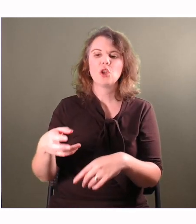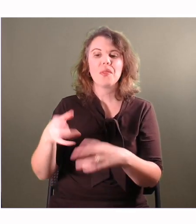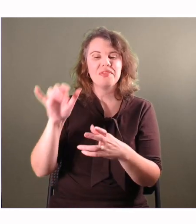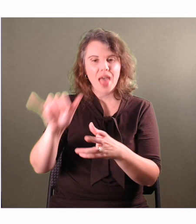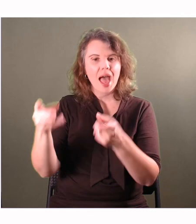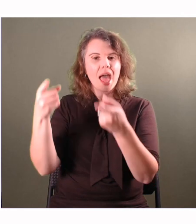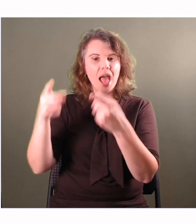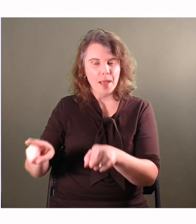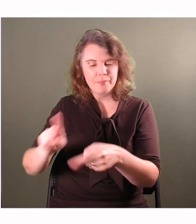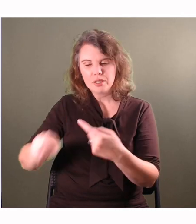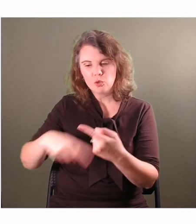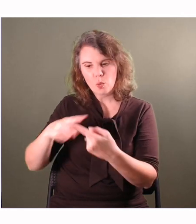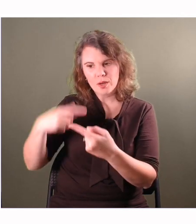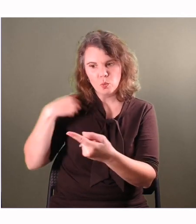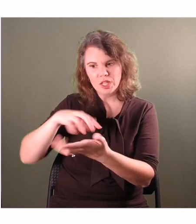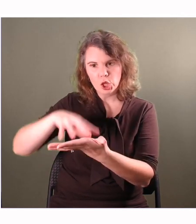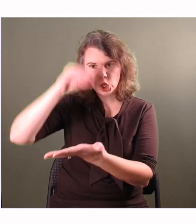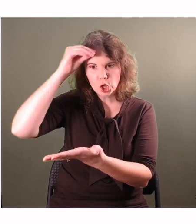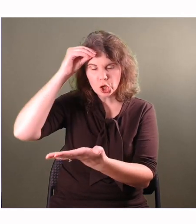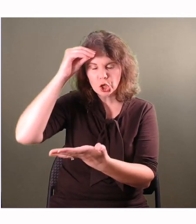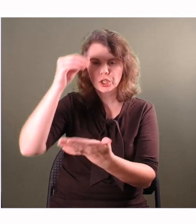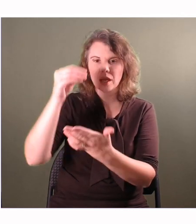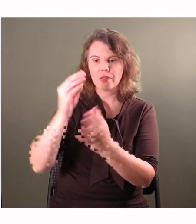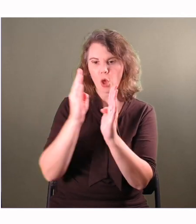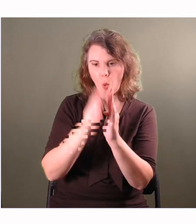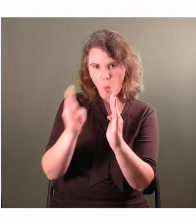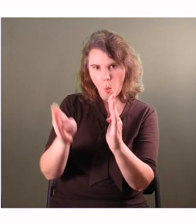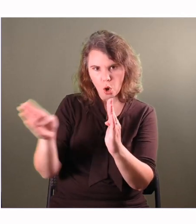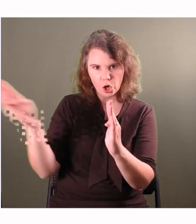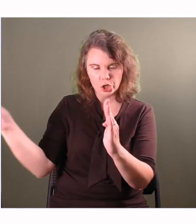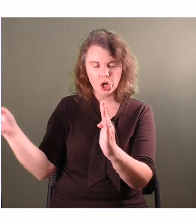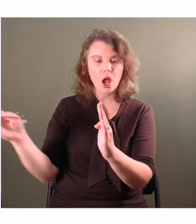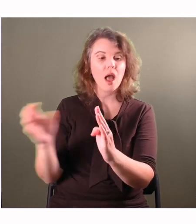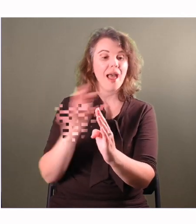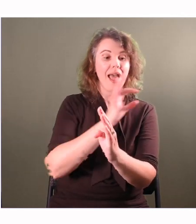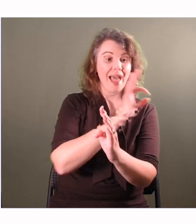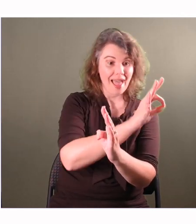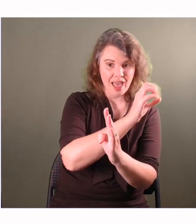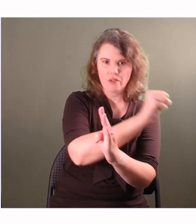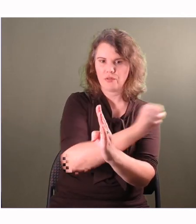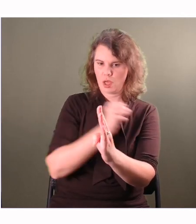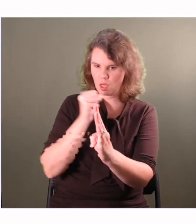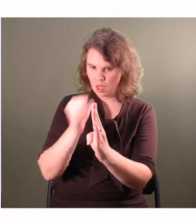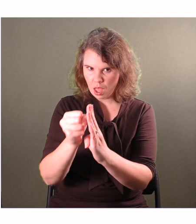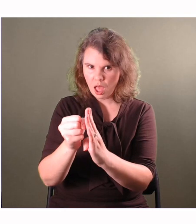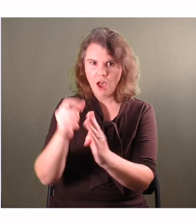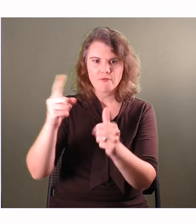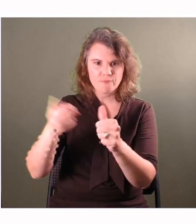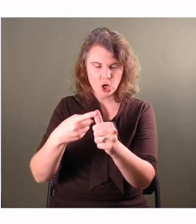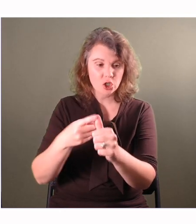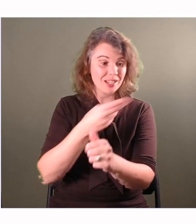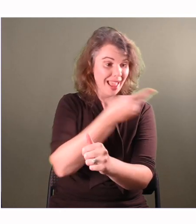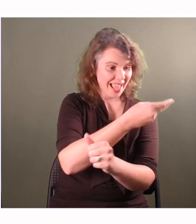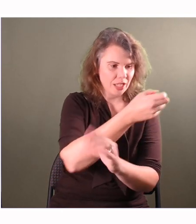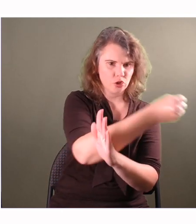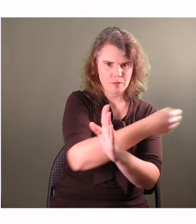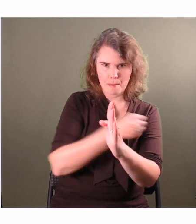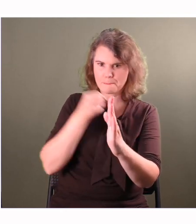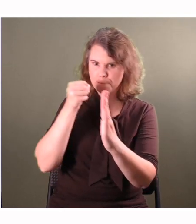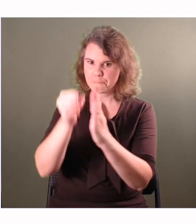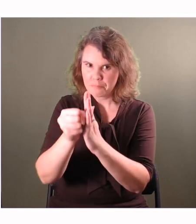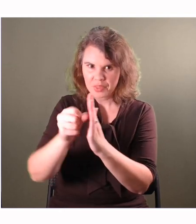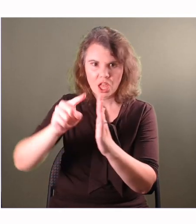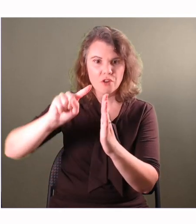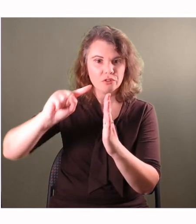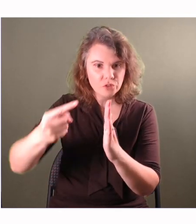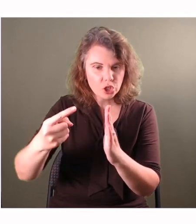effect happens when we learn to put particular phonemes in particular slots in the context of particular